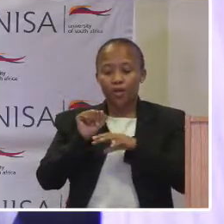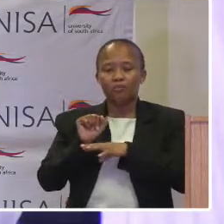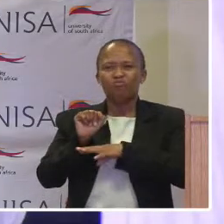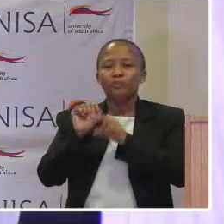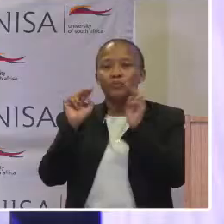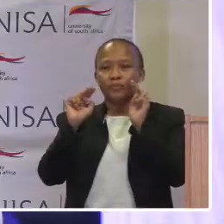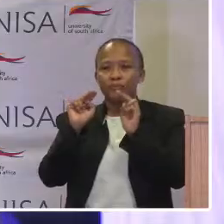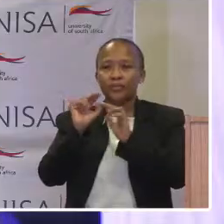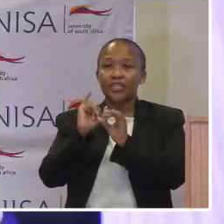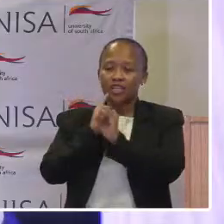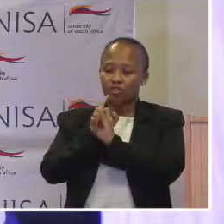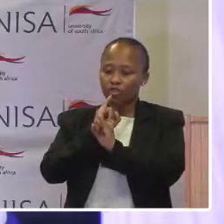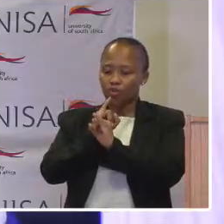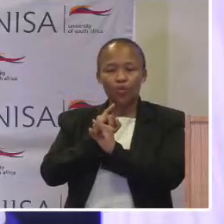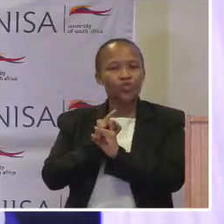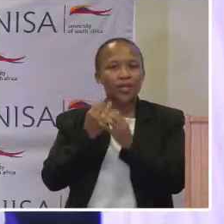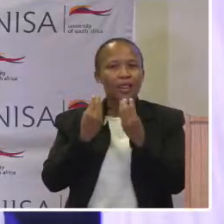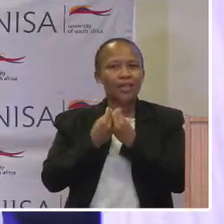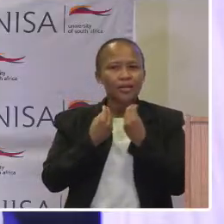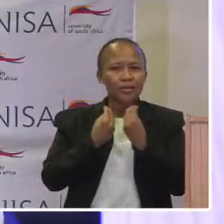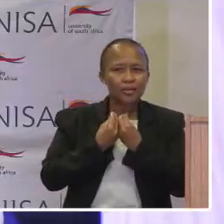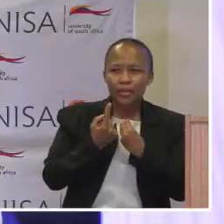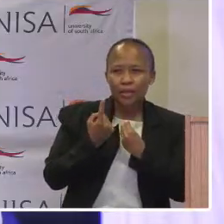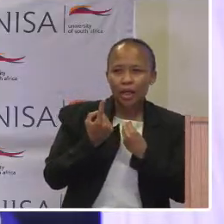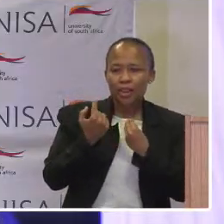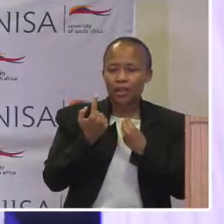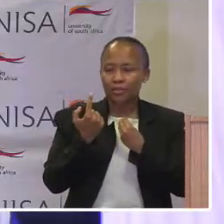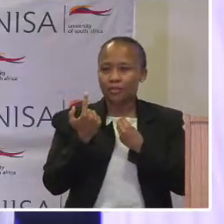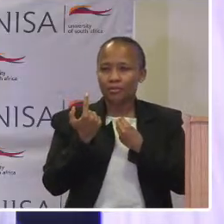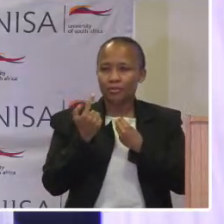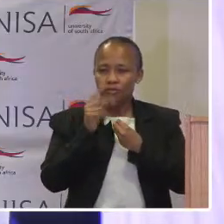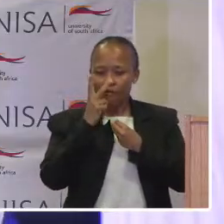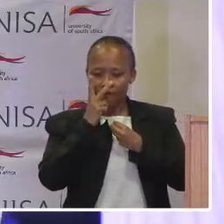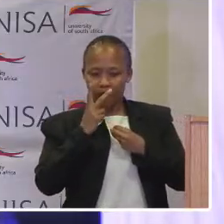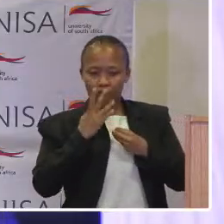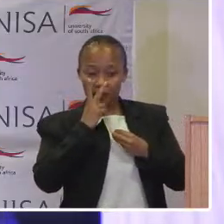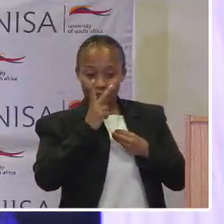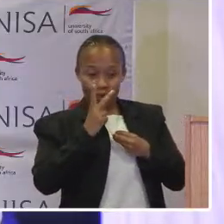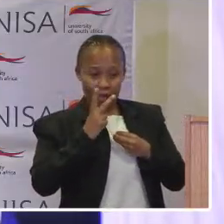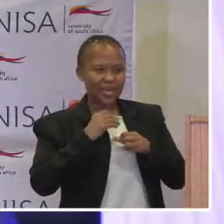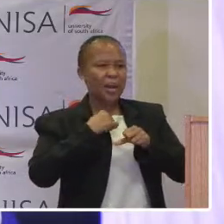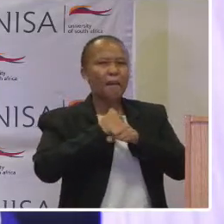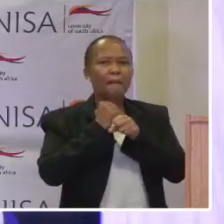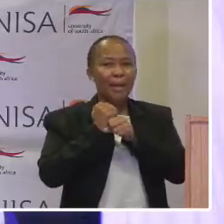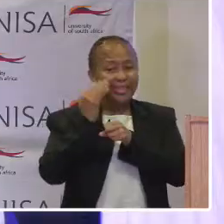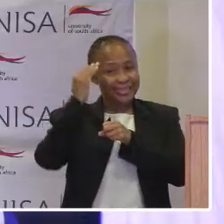as a country. Years ago, Denel used to be one of the premier